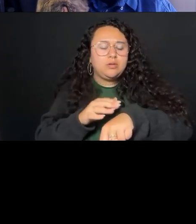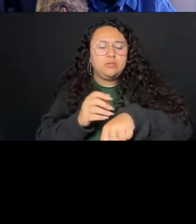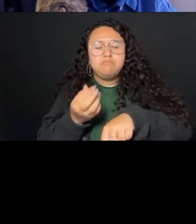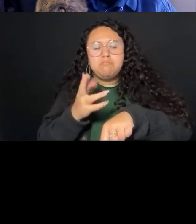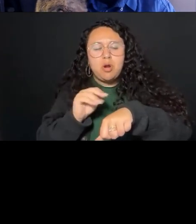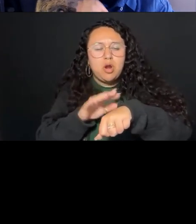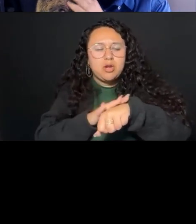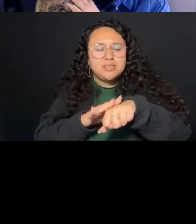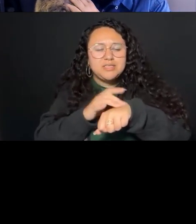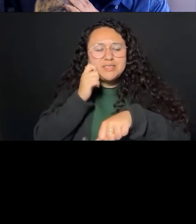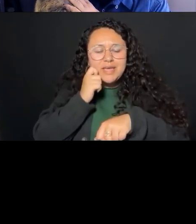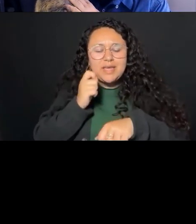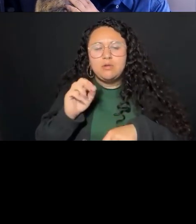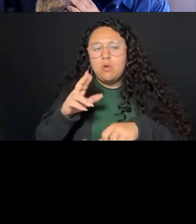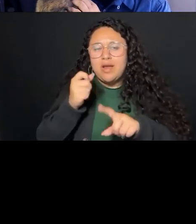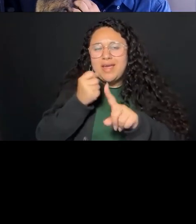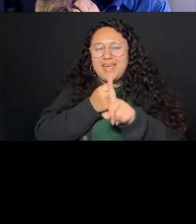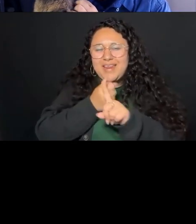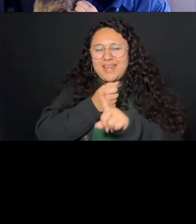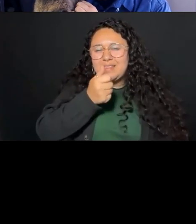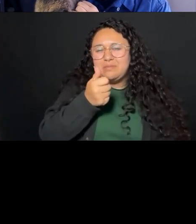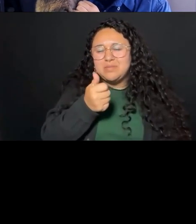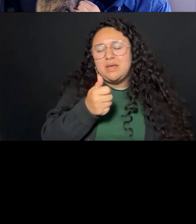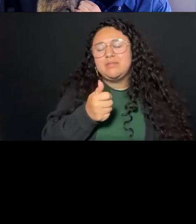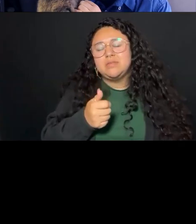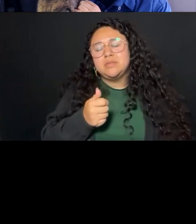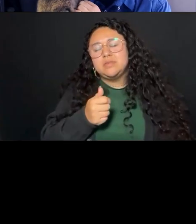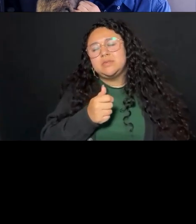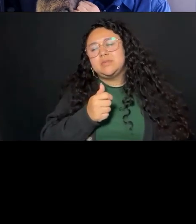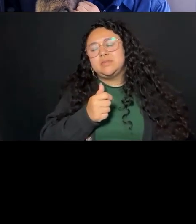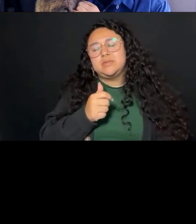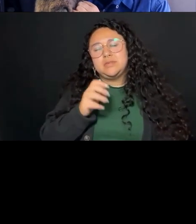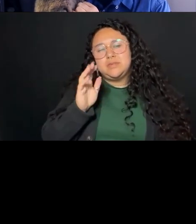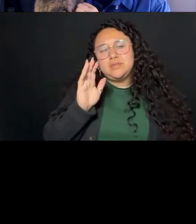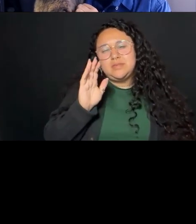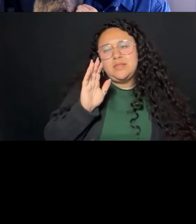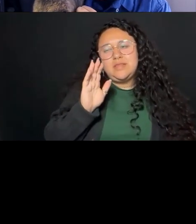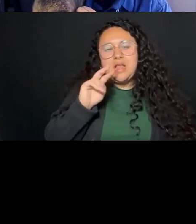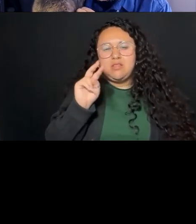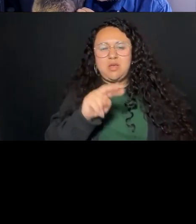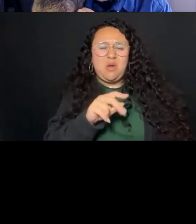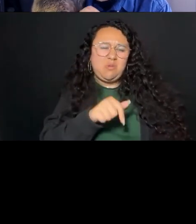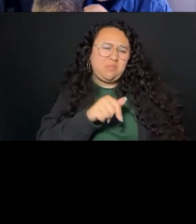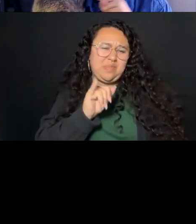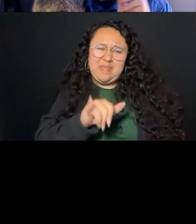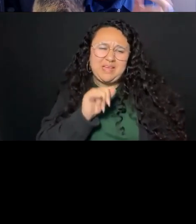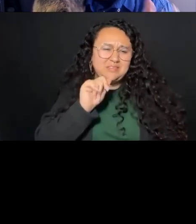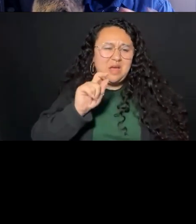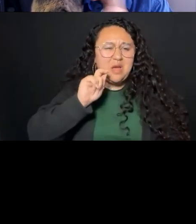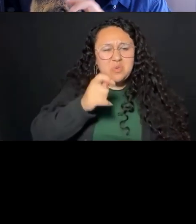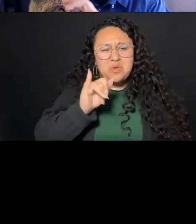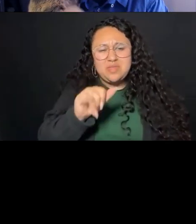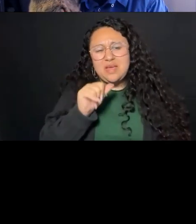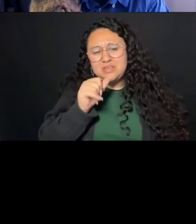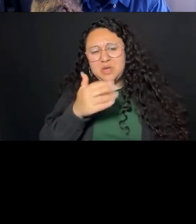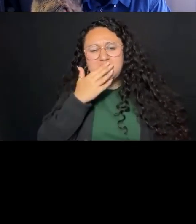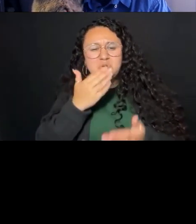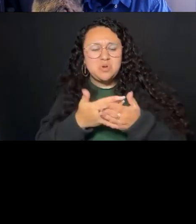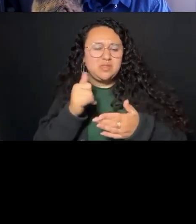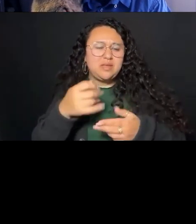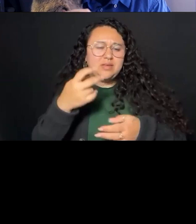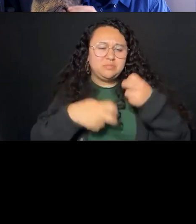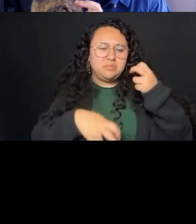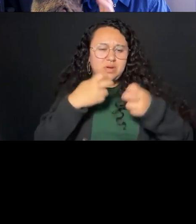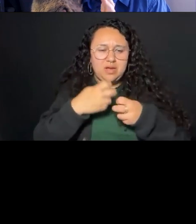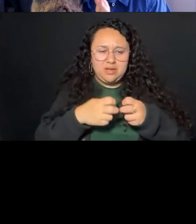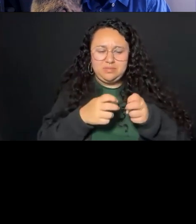as, as really not cool and not good and things that are problematic. And yet our